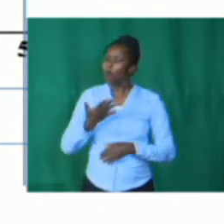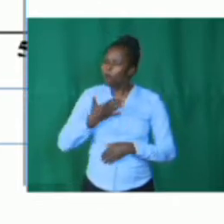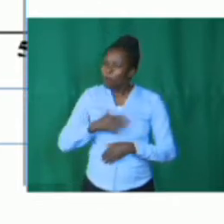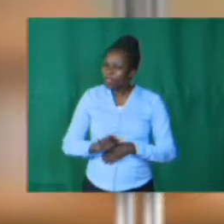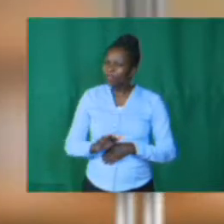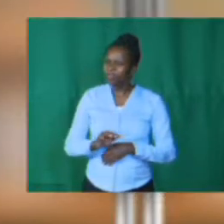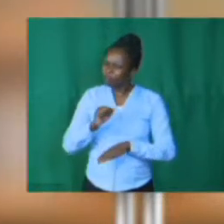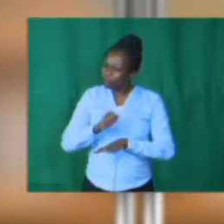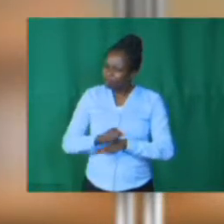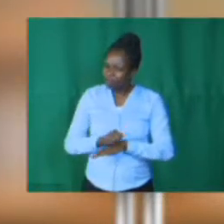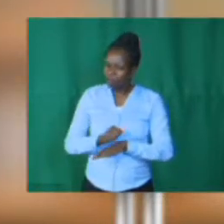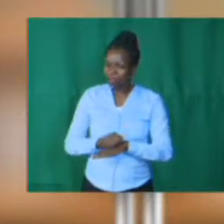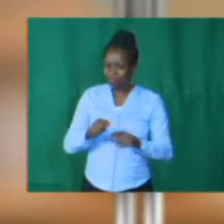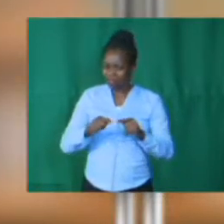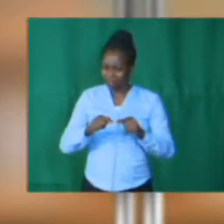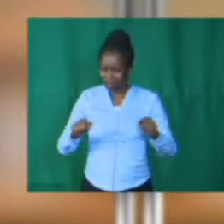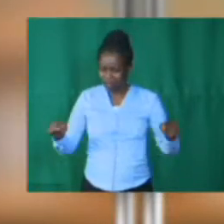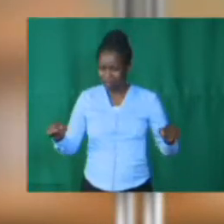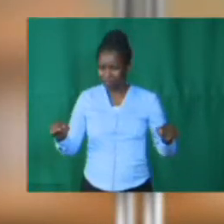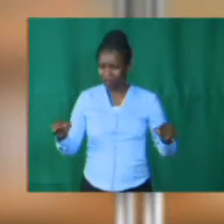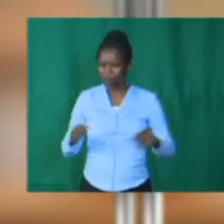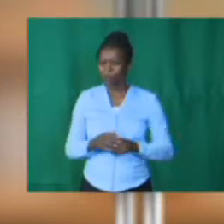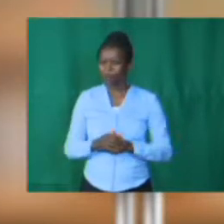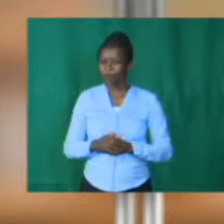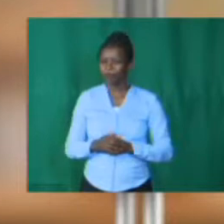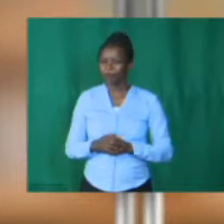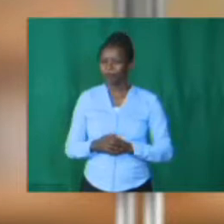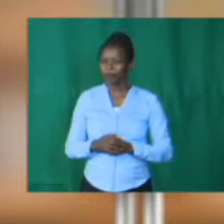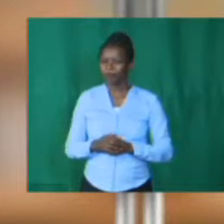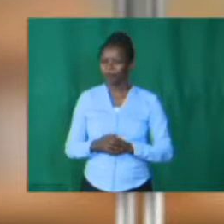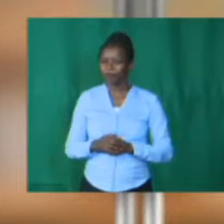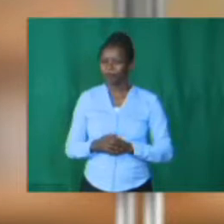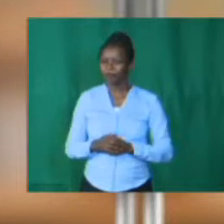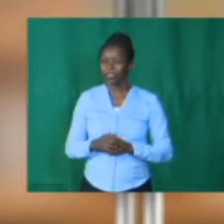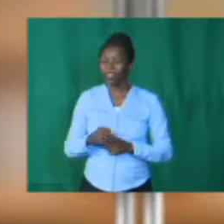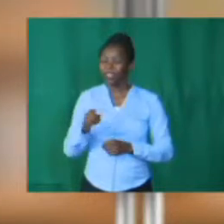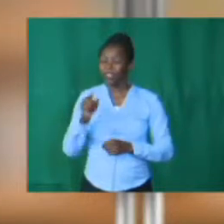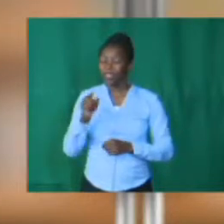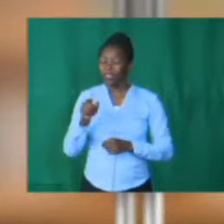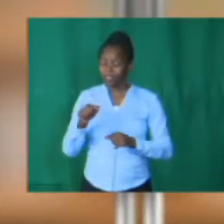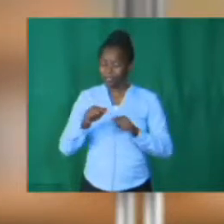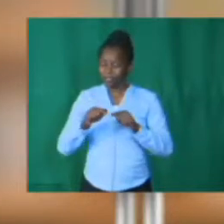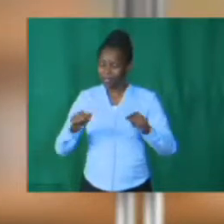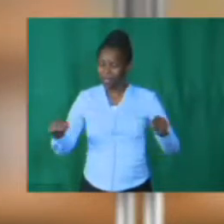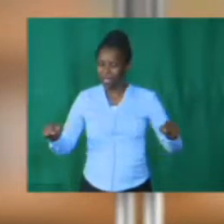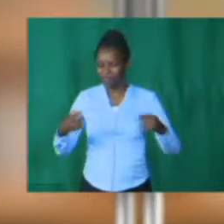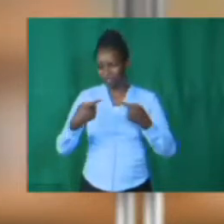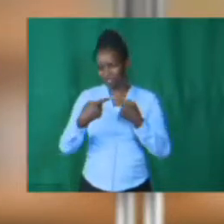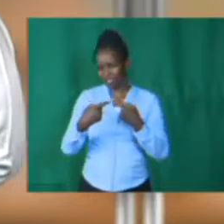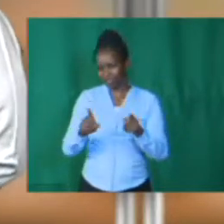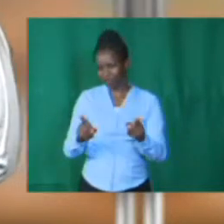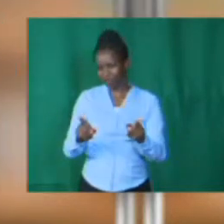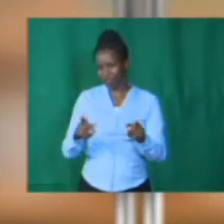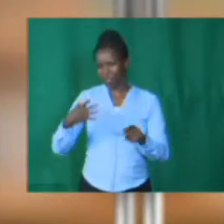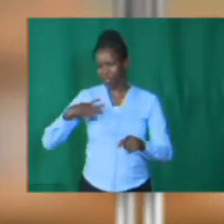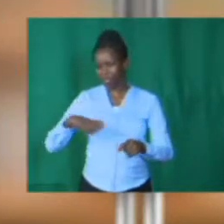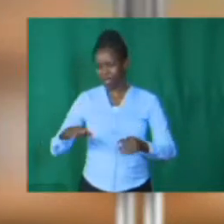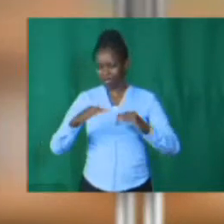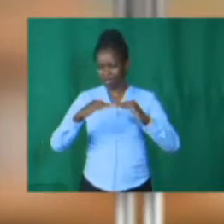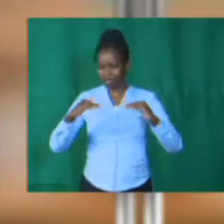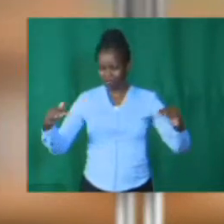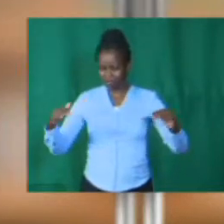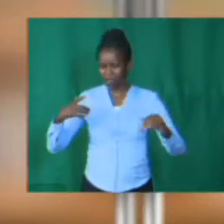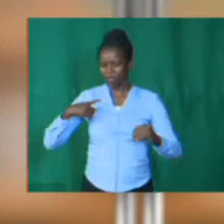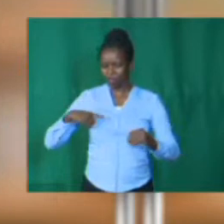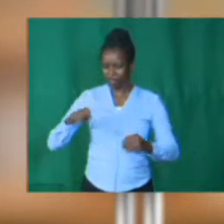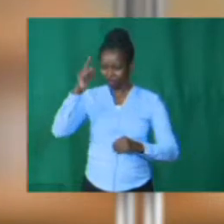line segment. So here is another line segment, quite different from the previous 2 lines. Can you find the length of